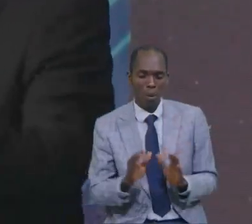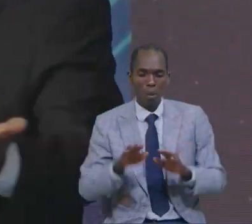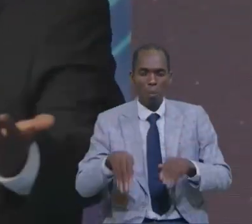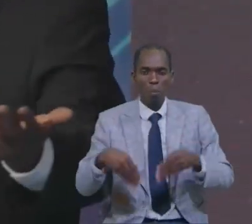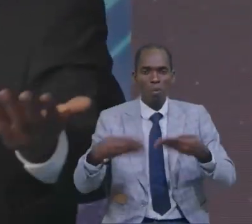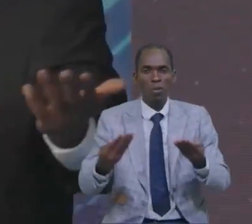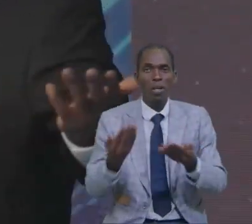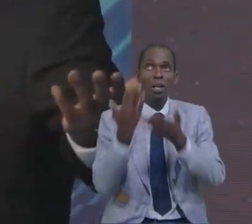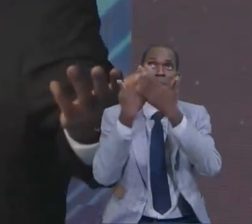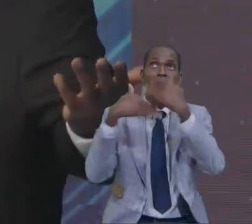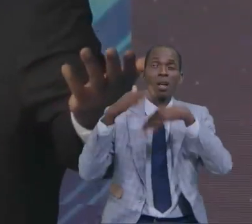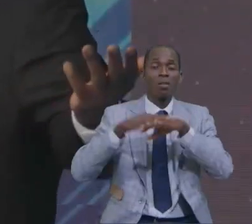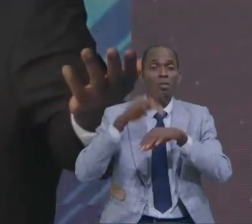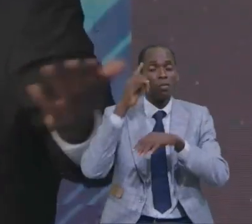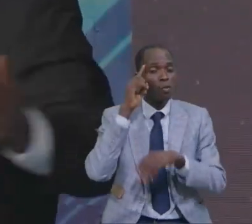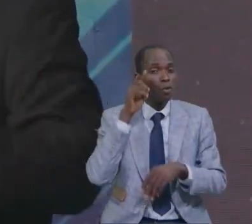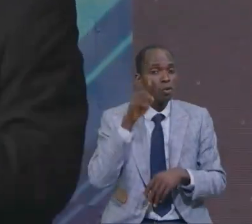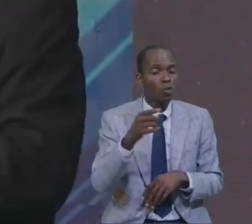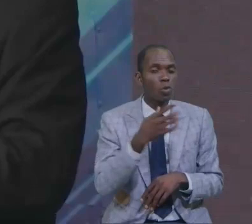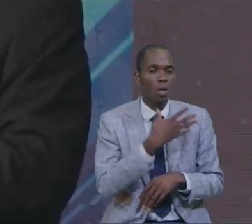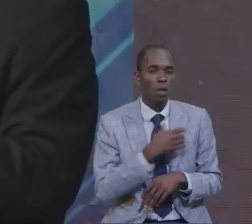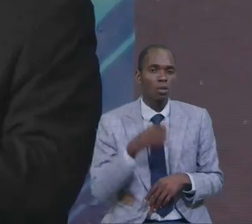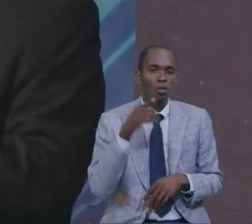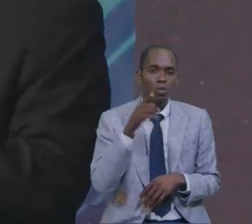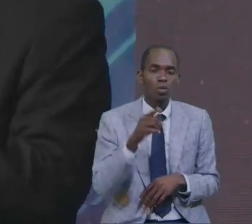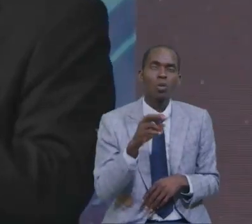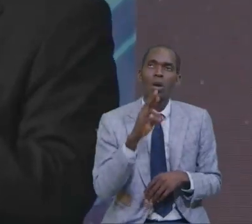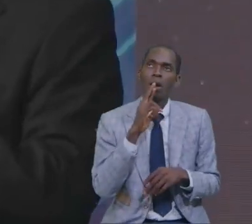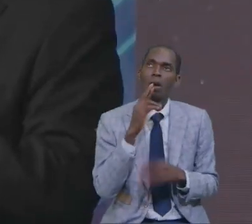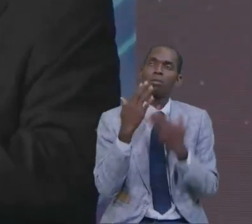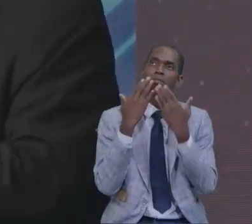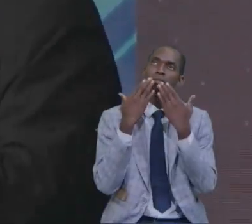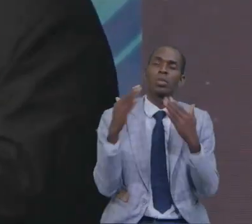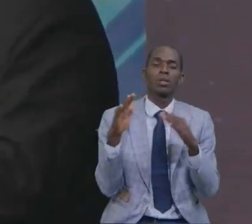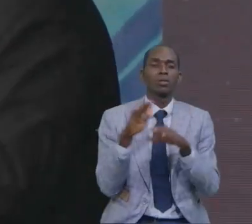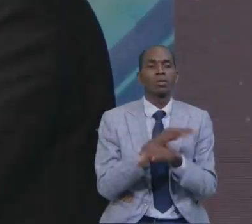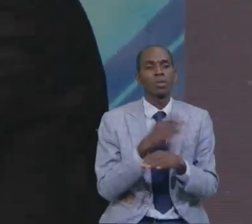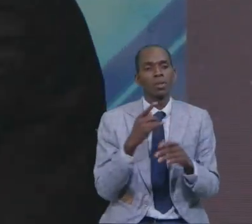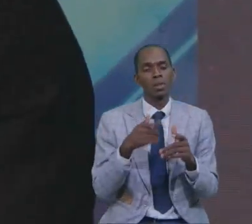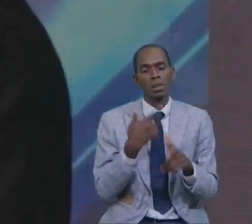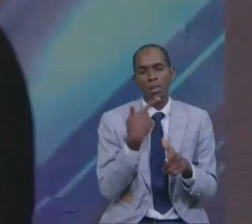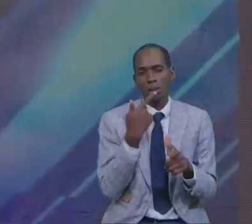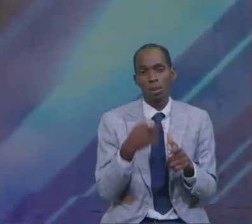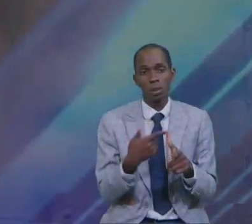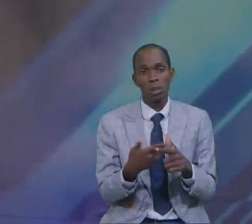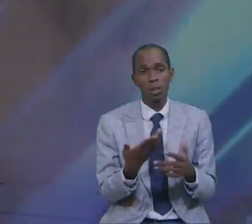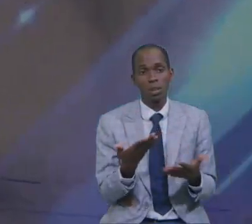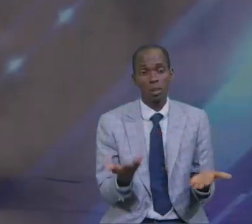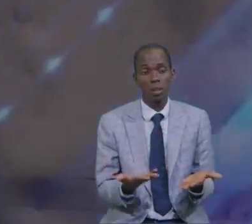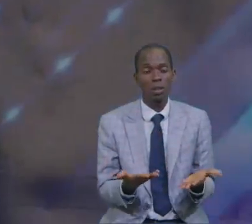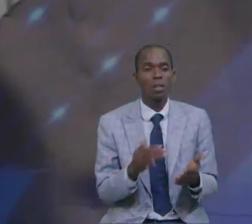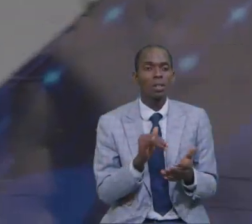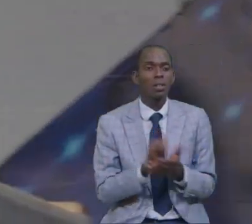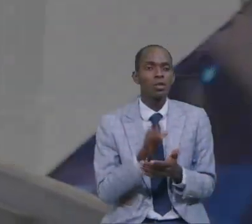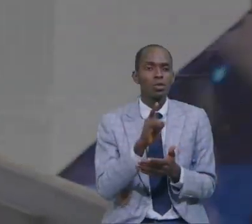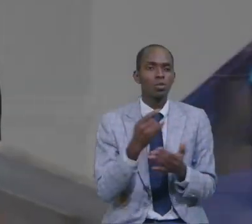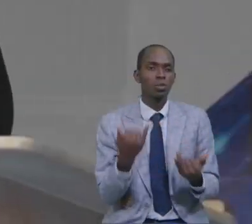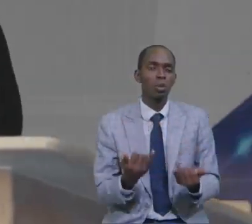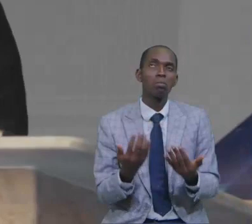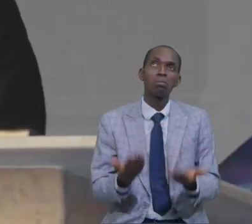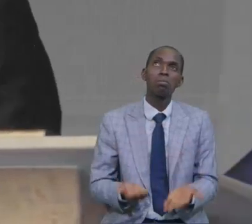you present your bodies now a living sacrifice. Present your body a